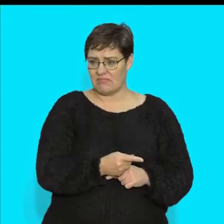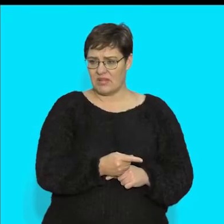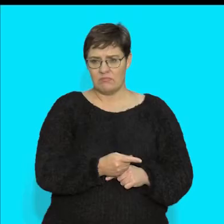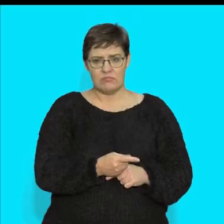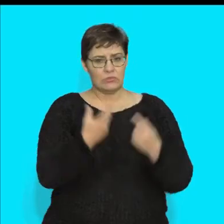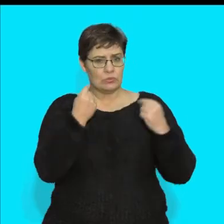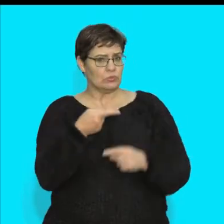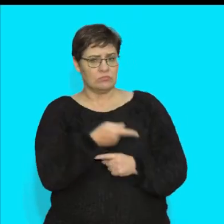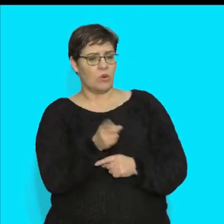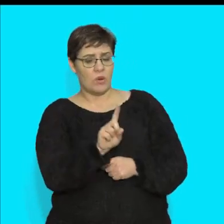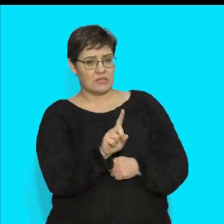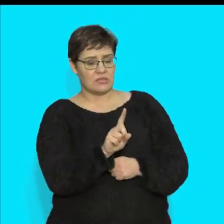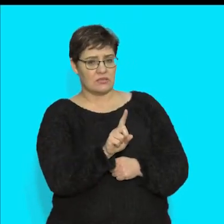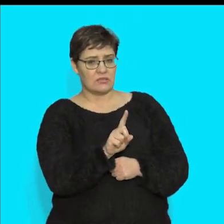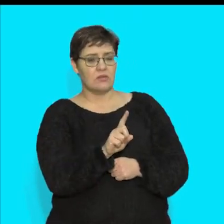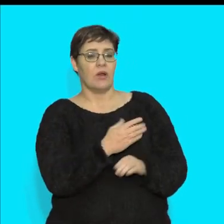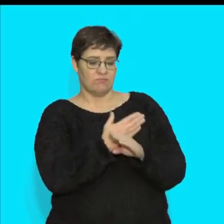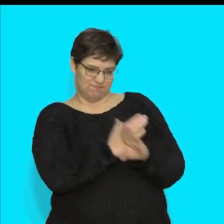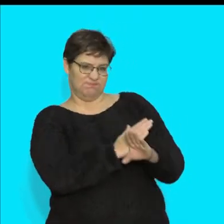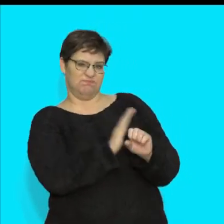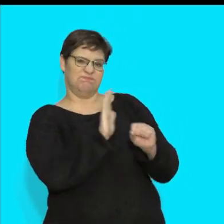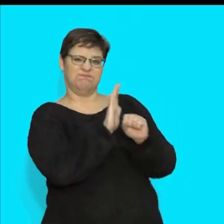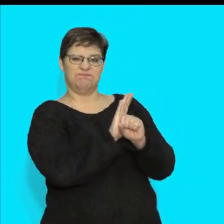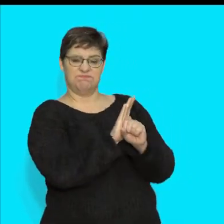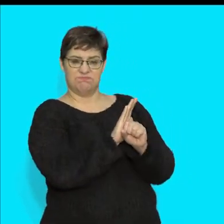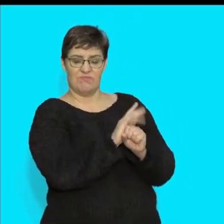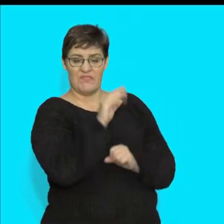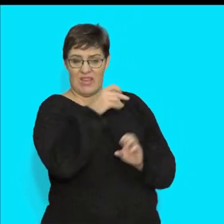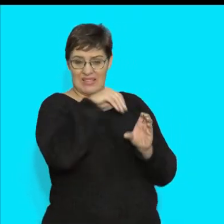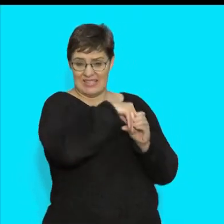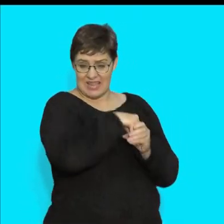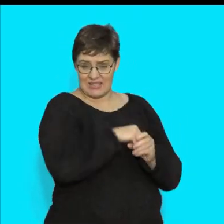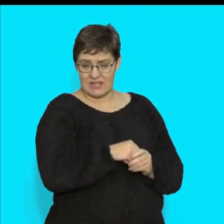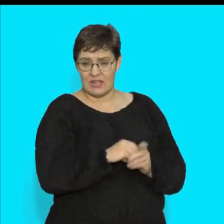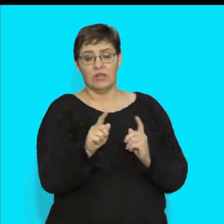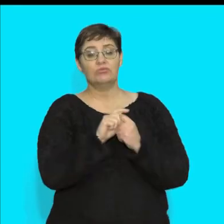it do to my blood system? Could clog it. So how